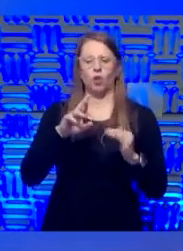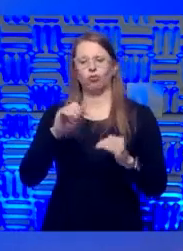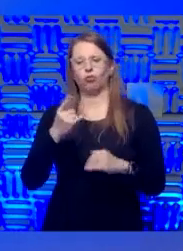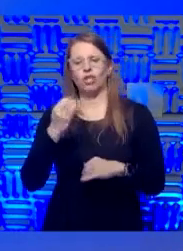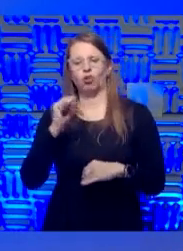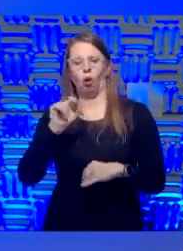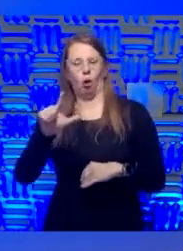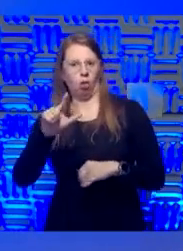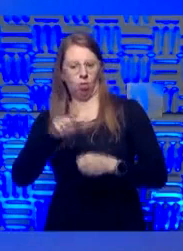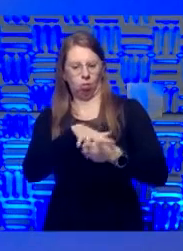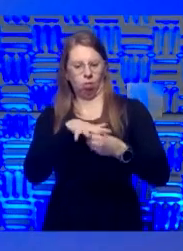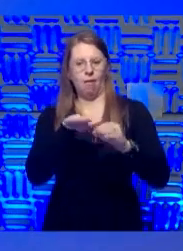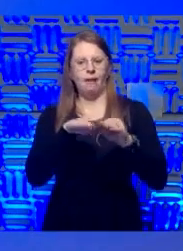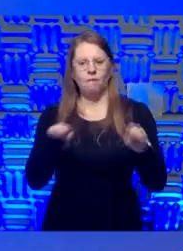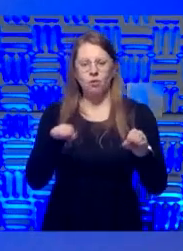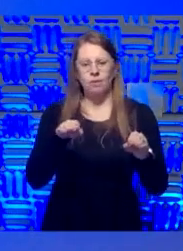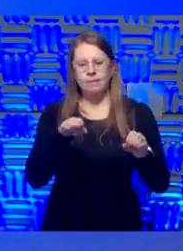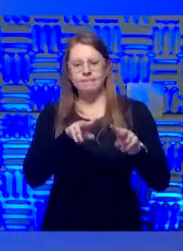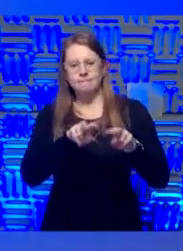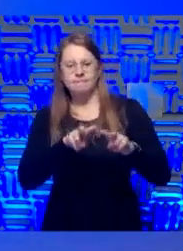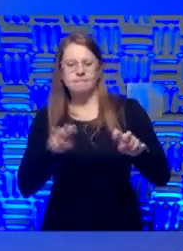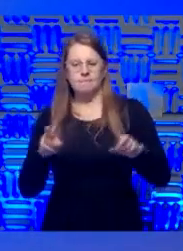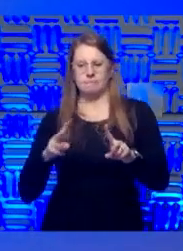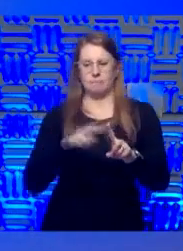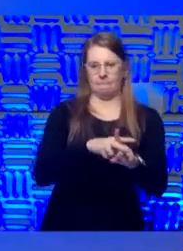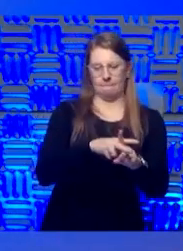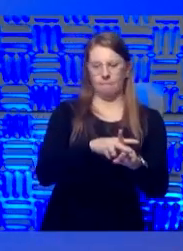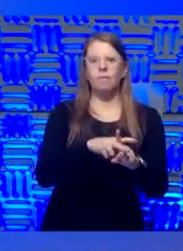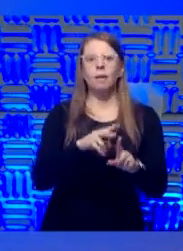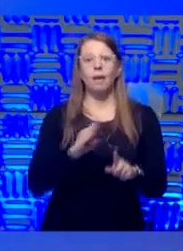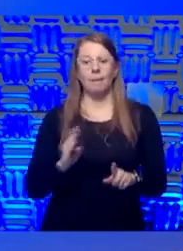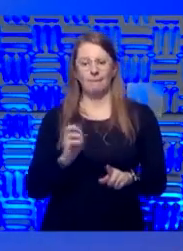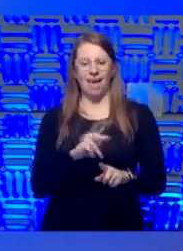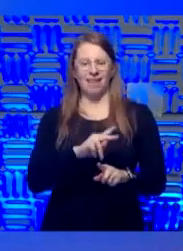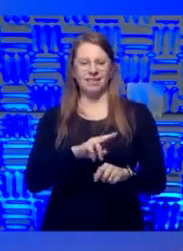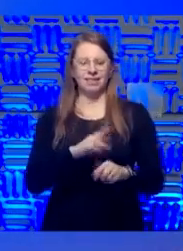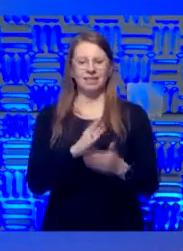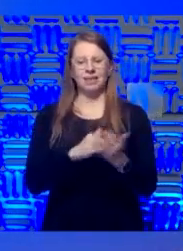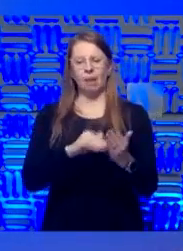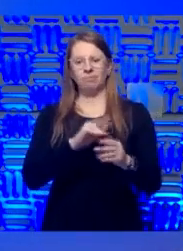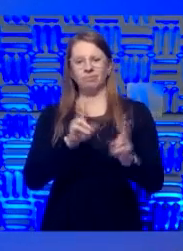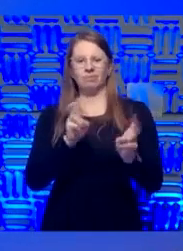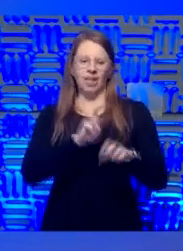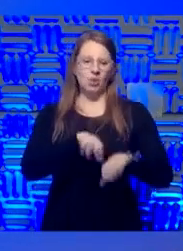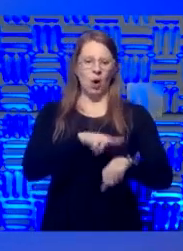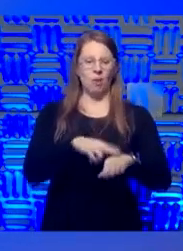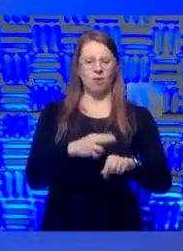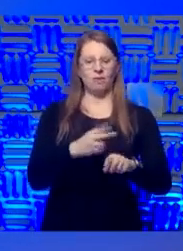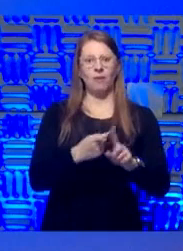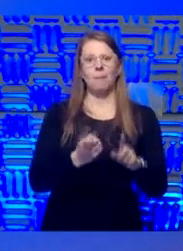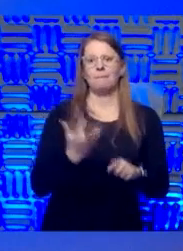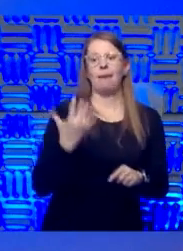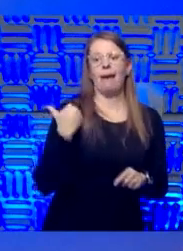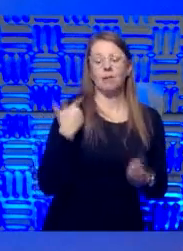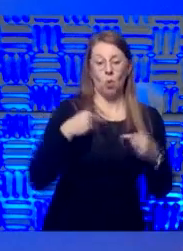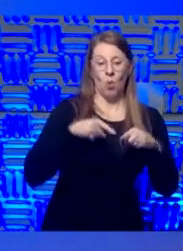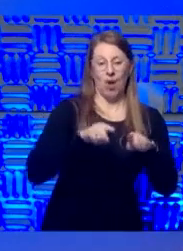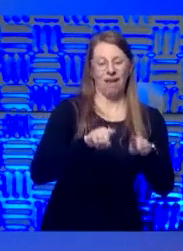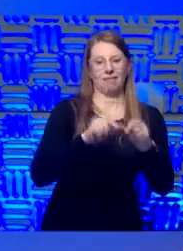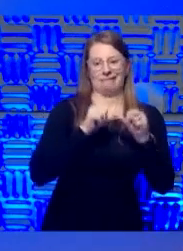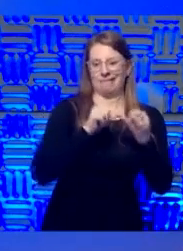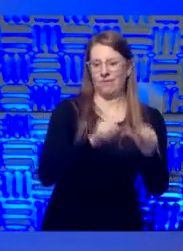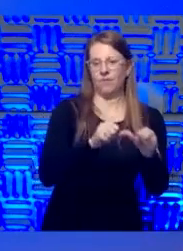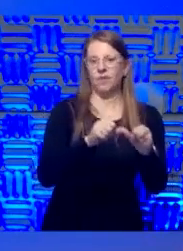work towards continuing to get back to some sort of semblance of life that we knew in the past while